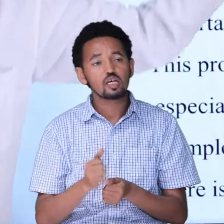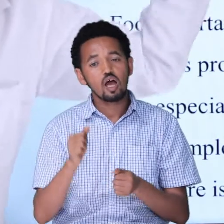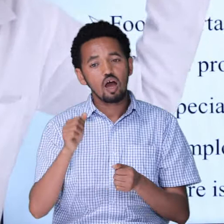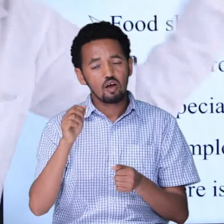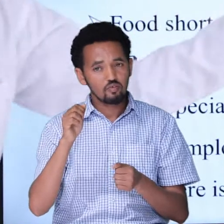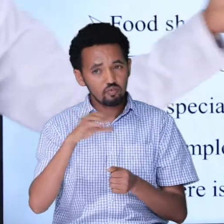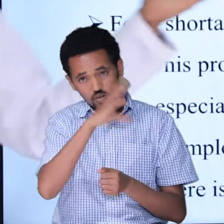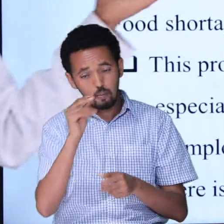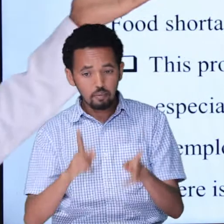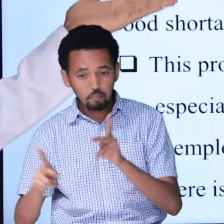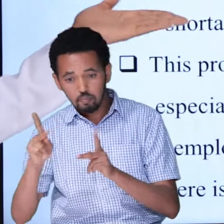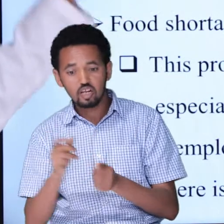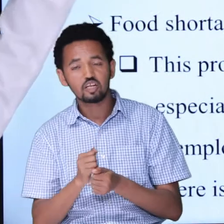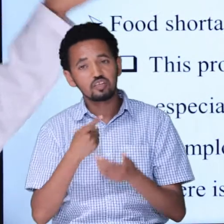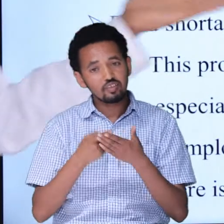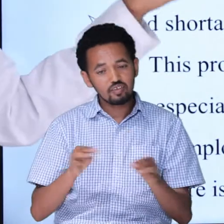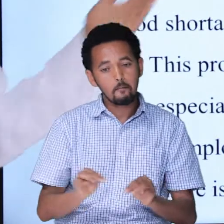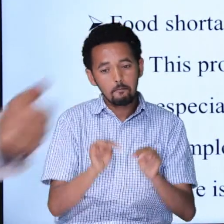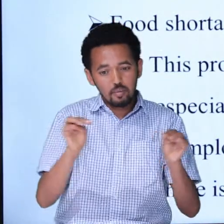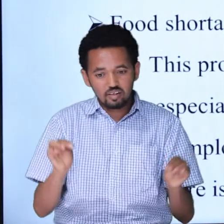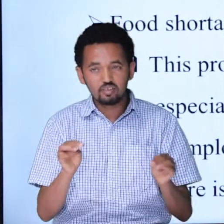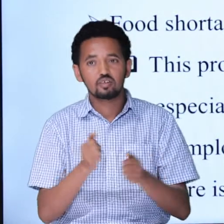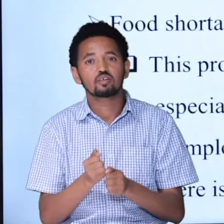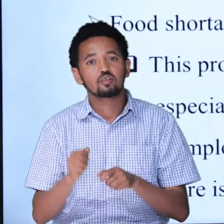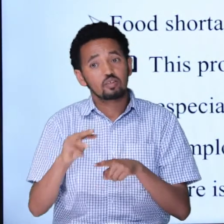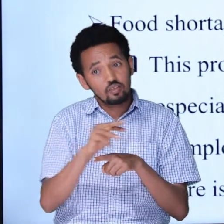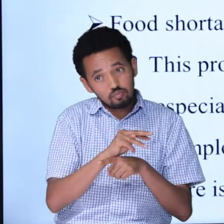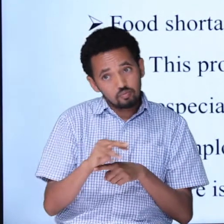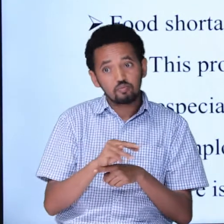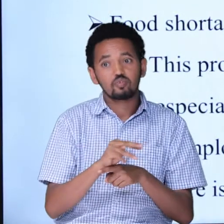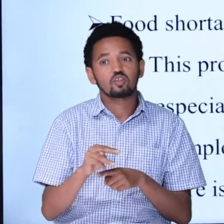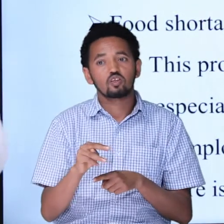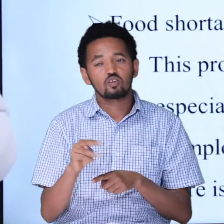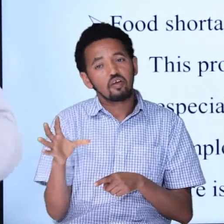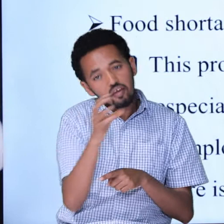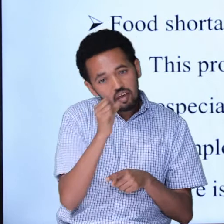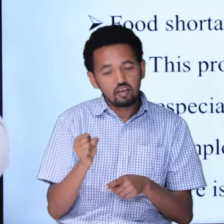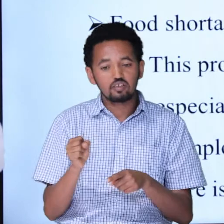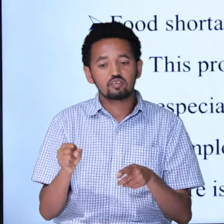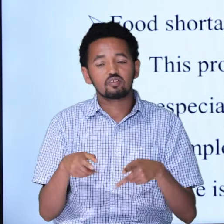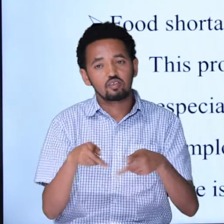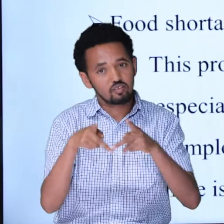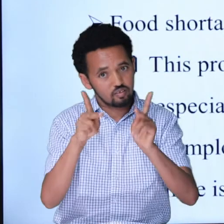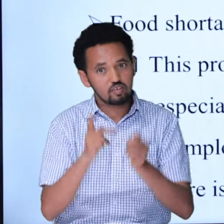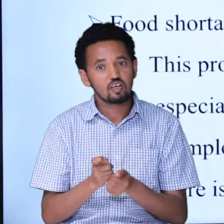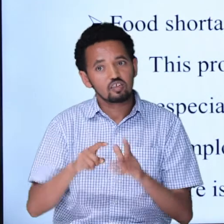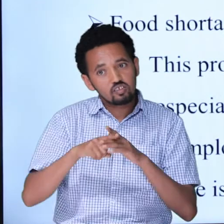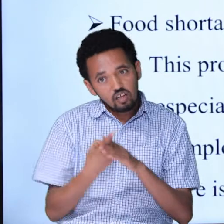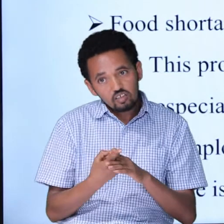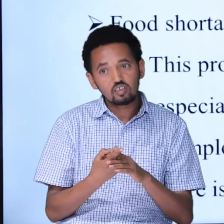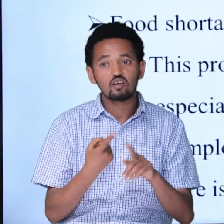use traditional method and technique of agriculture. When you see Ethiopia, starting